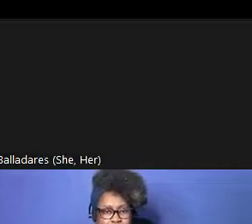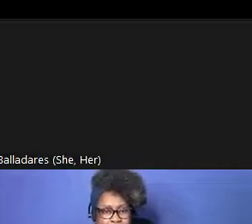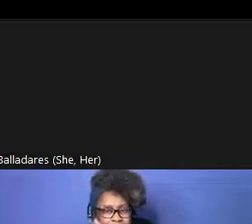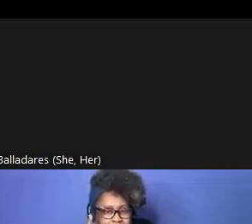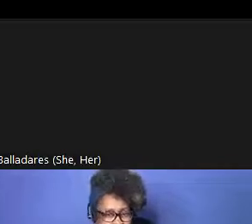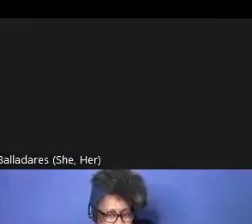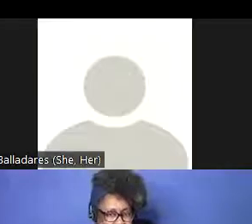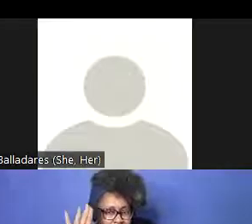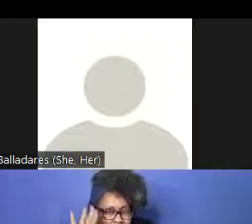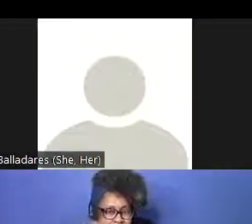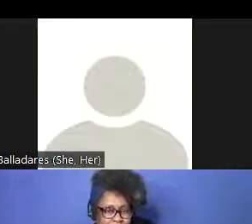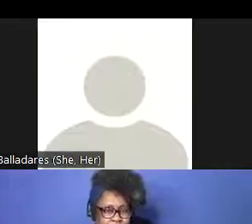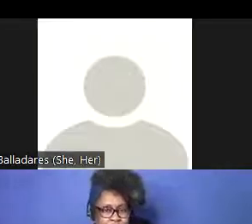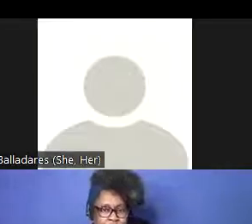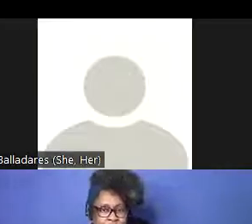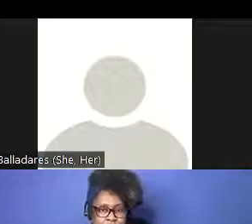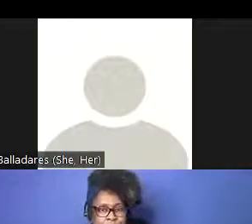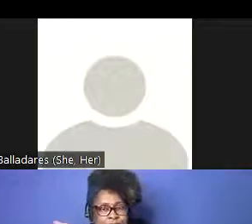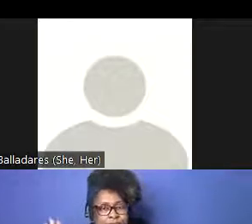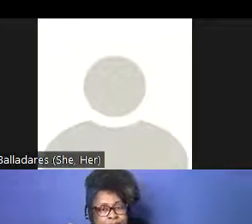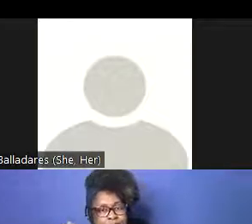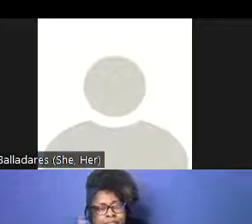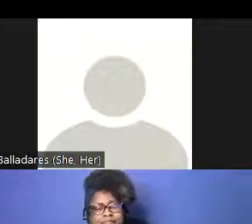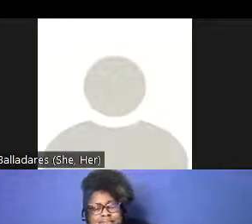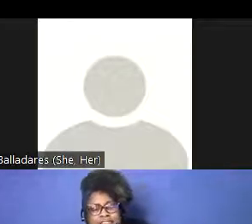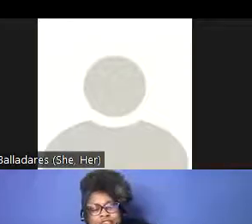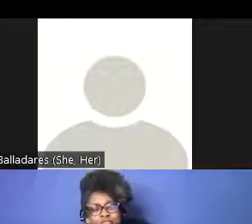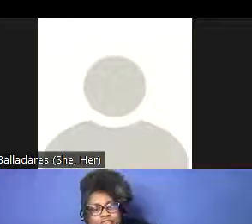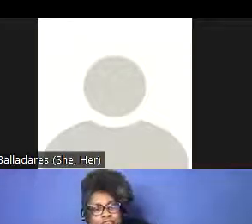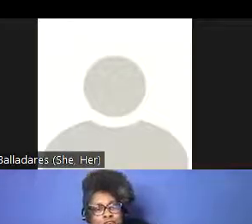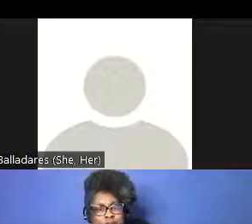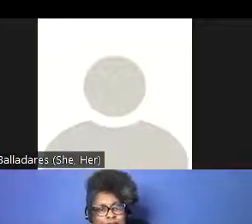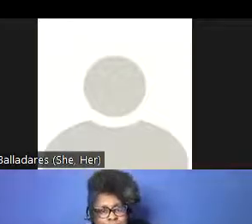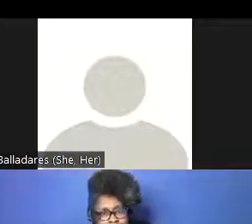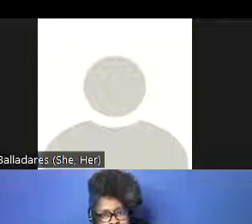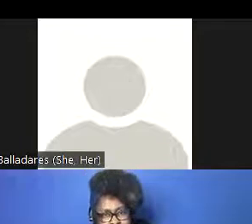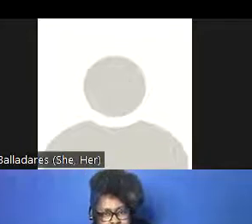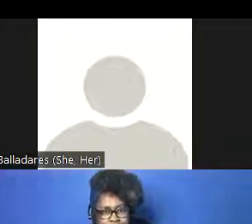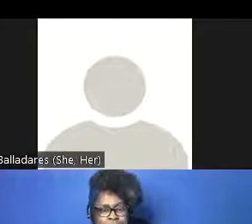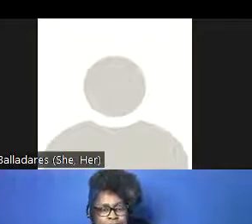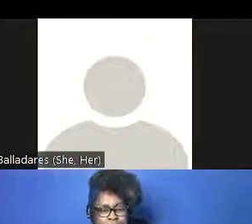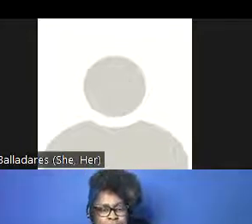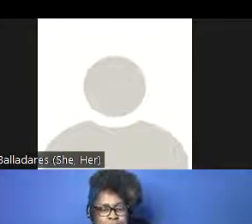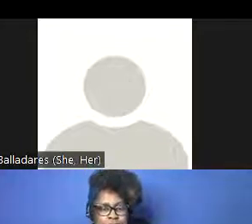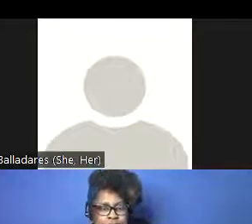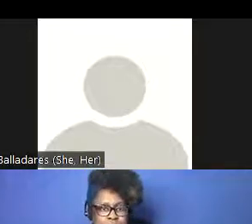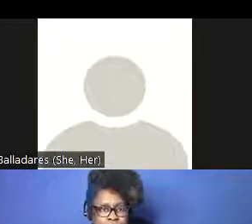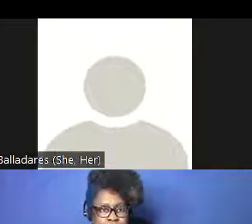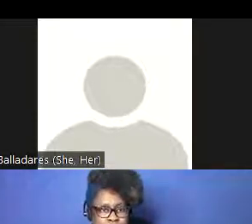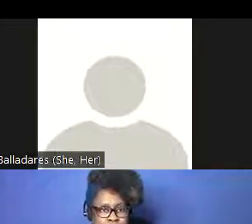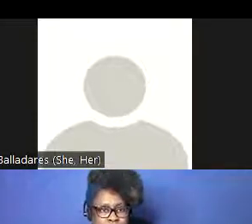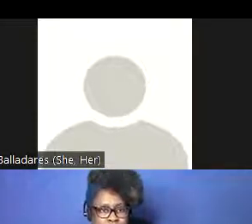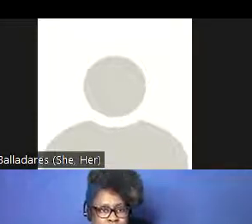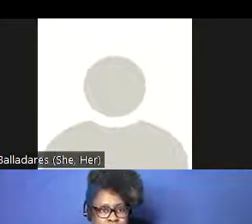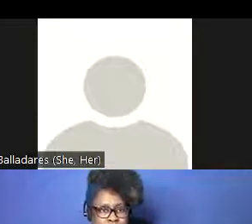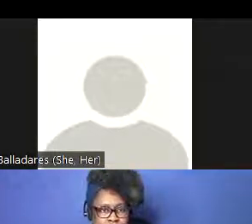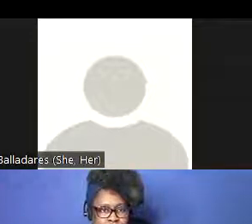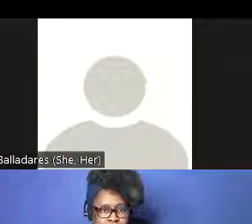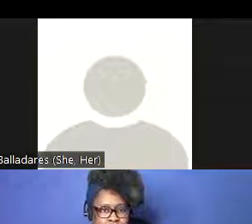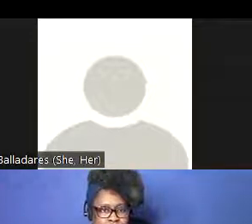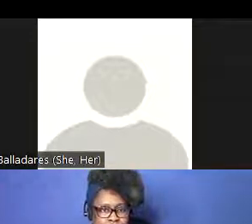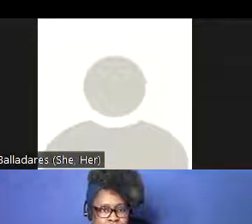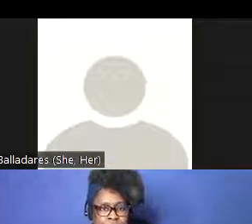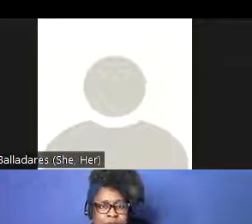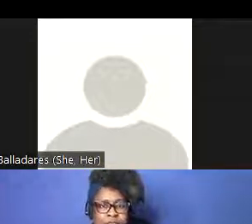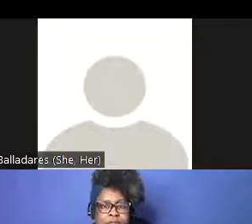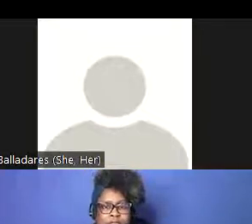Yes? Yeah, so thanks for putting this together. My name is Liz Valladares. I work with the Urban Waters Federal Partnership, which is hosted by the New